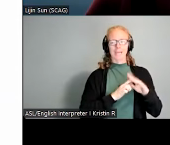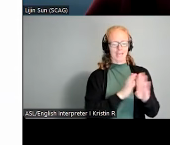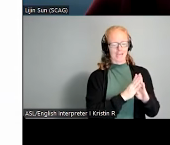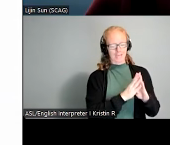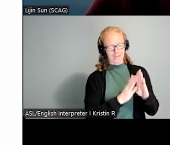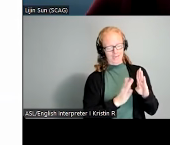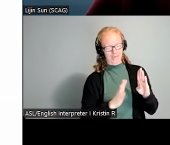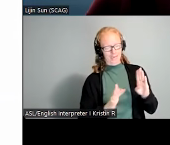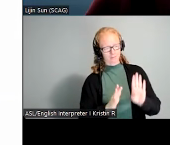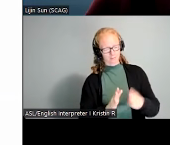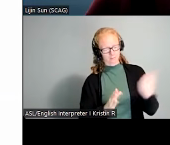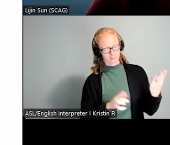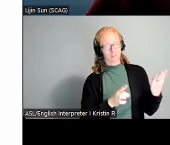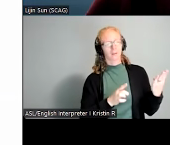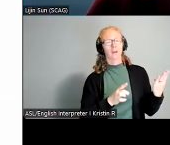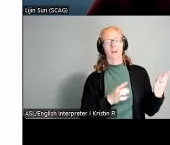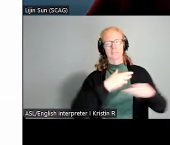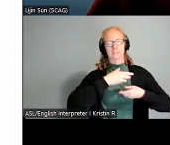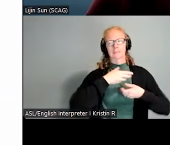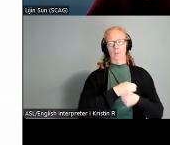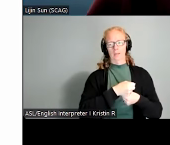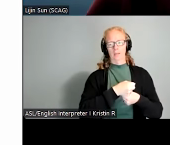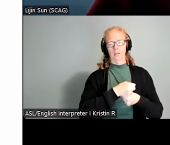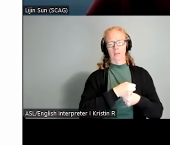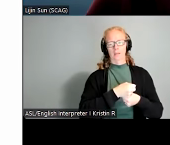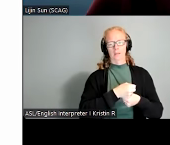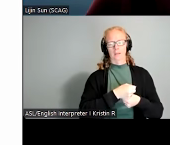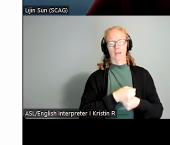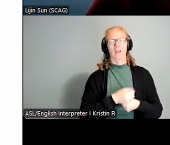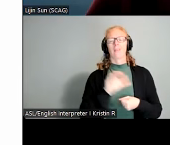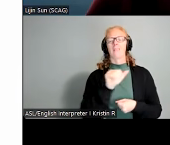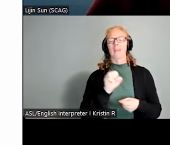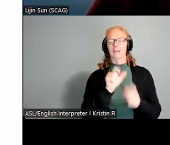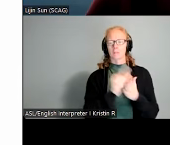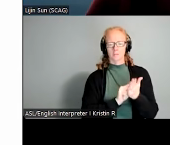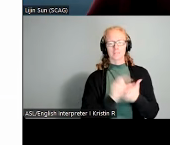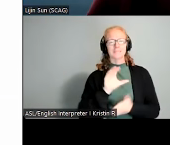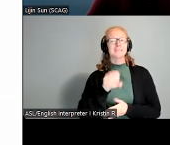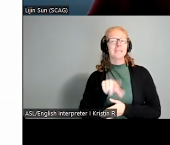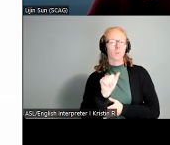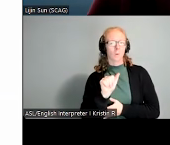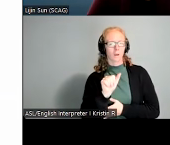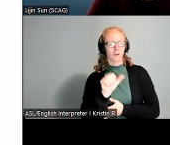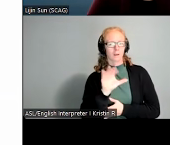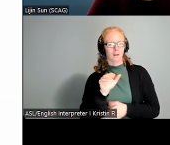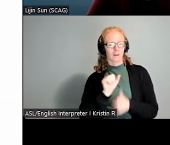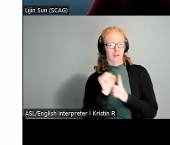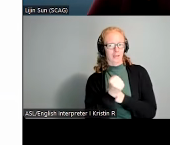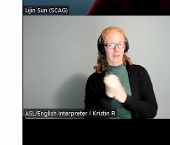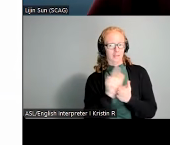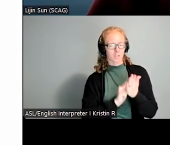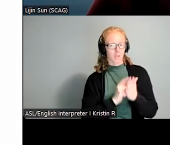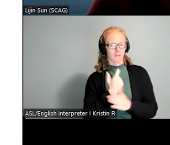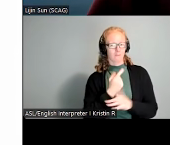provides a really detailed and high-level summary of the most recent case laws, CEQA case law that occurred in the previous calendar year.